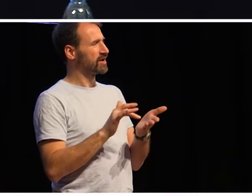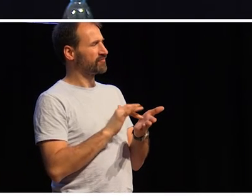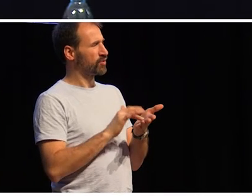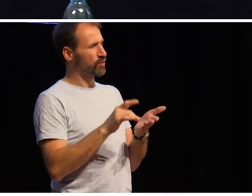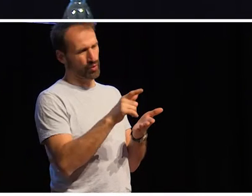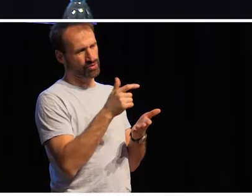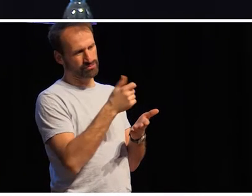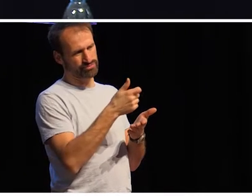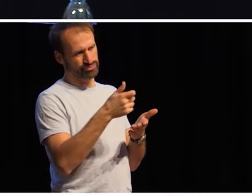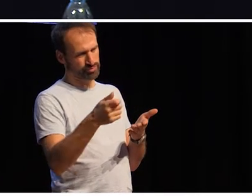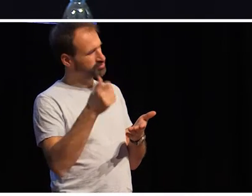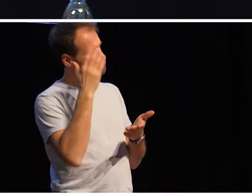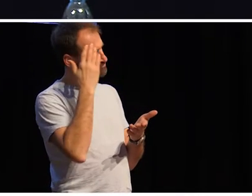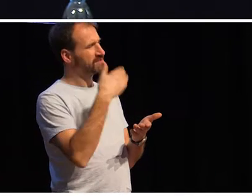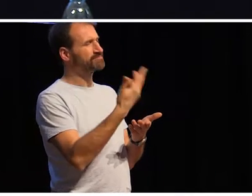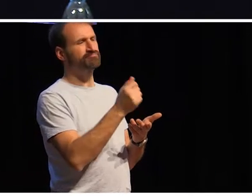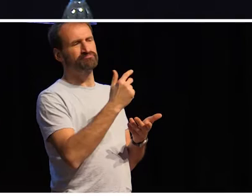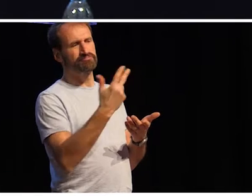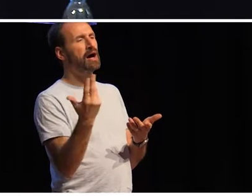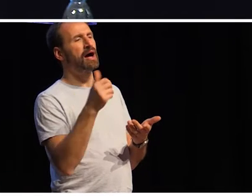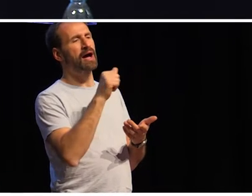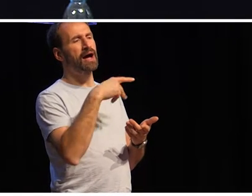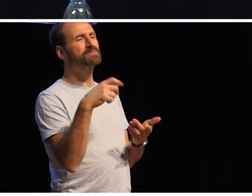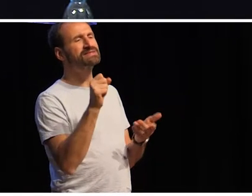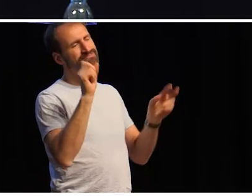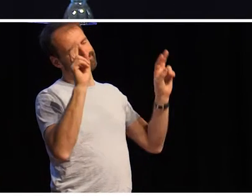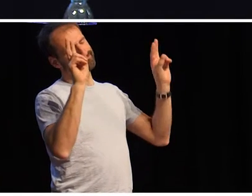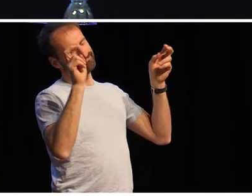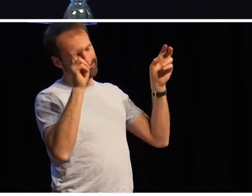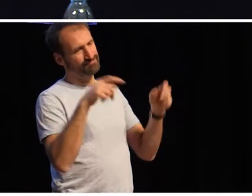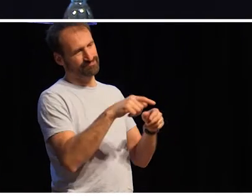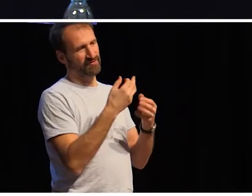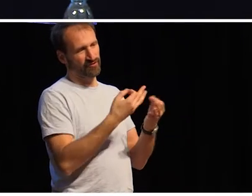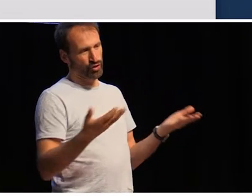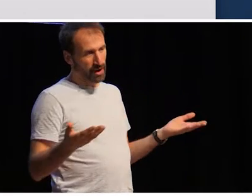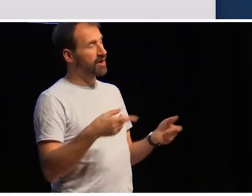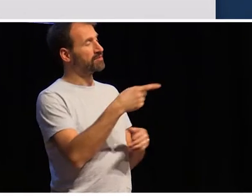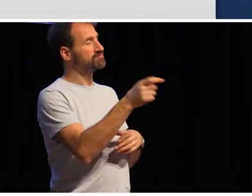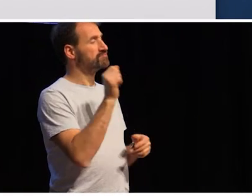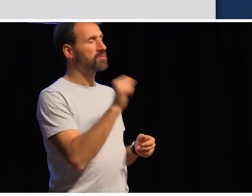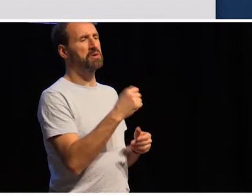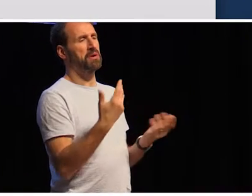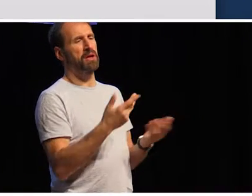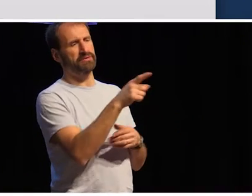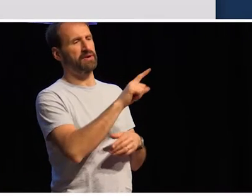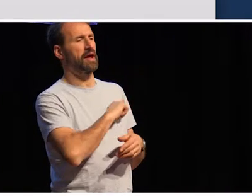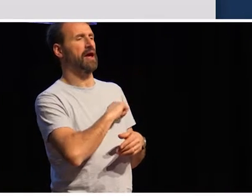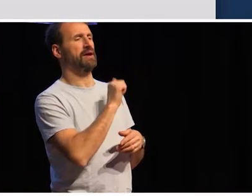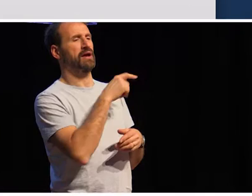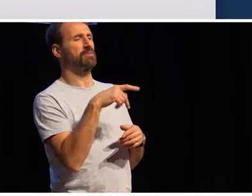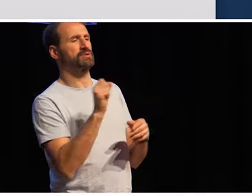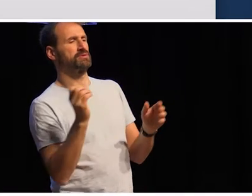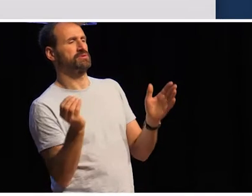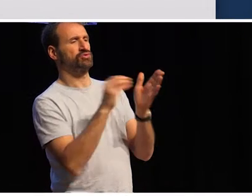are a couple of different so-called apps that are available. You can easily add your own apps to the